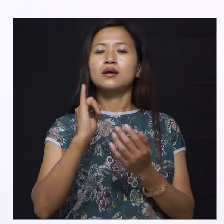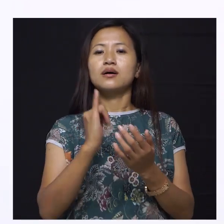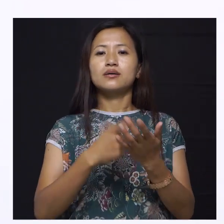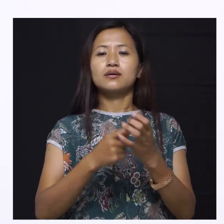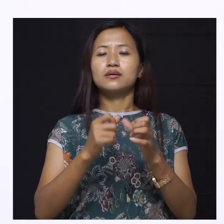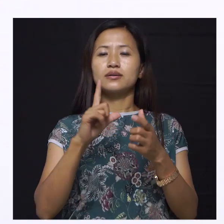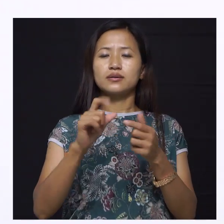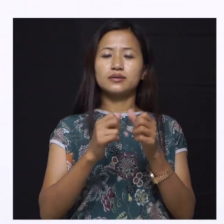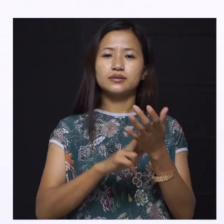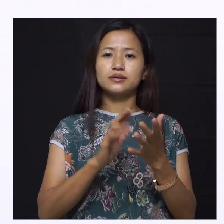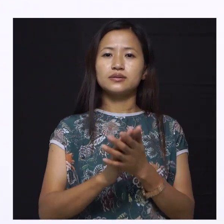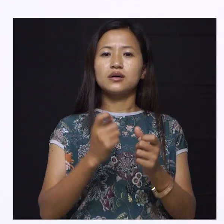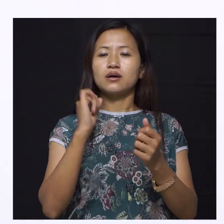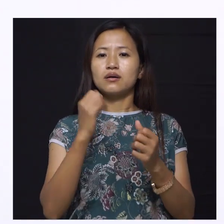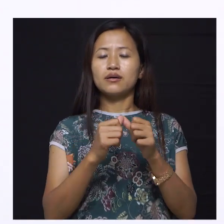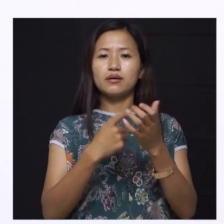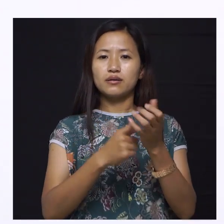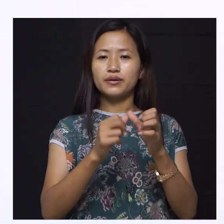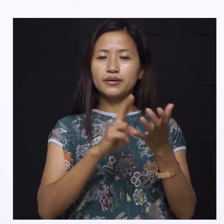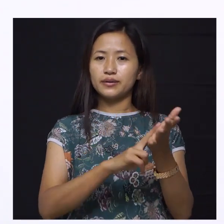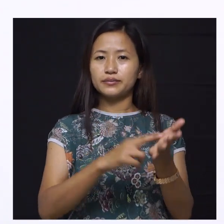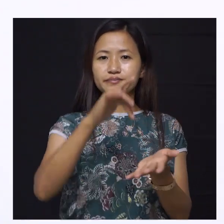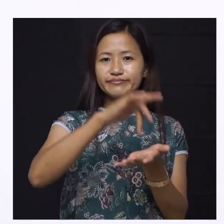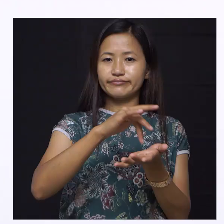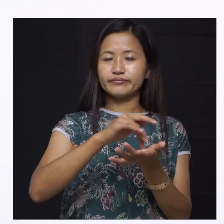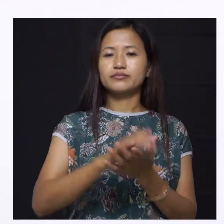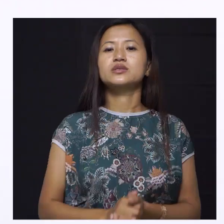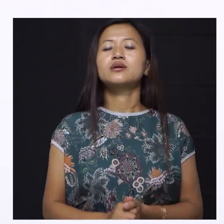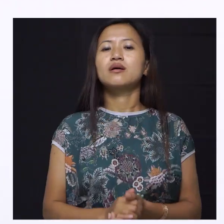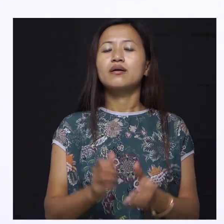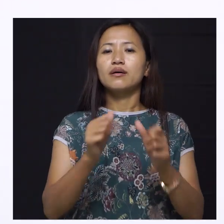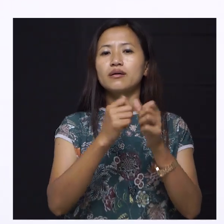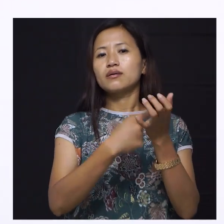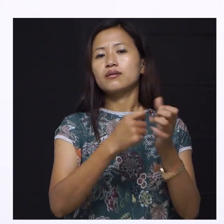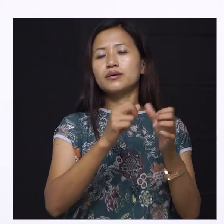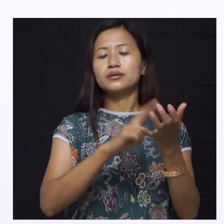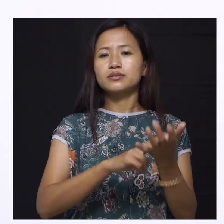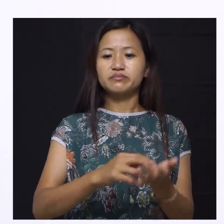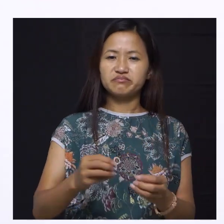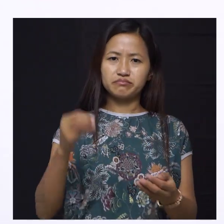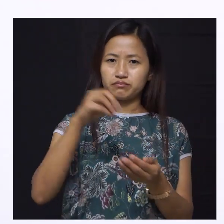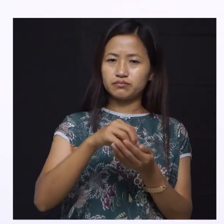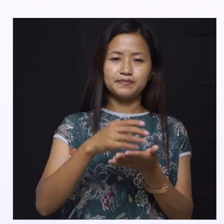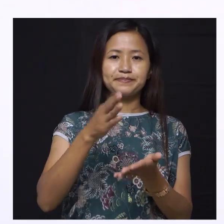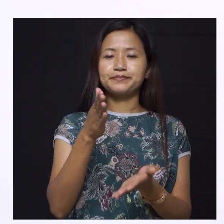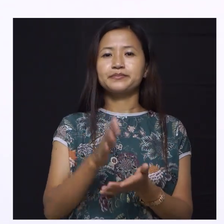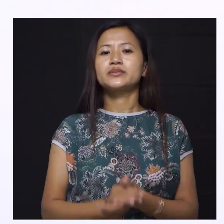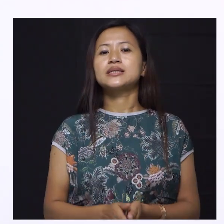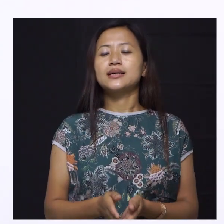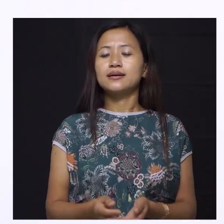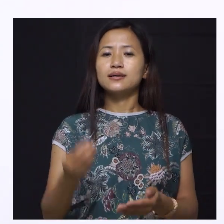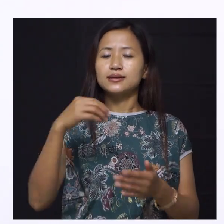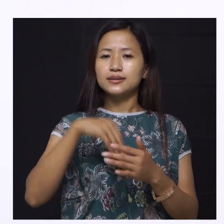island in Ireland, okay? I want you to remember. Though Arran is not mentioned here in our book, it just says that